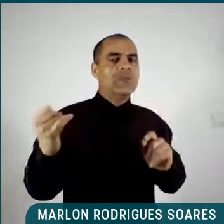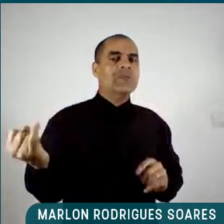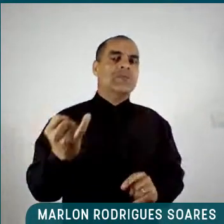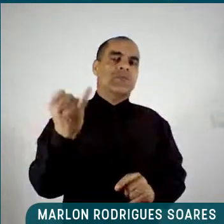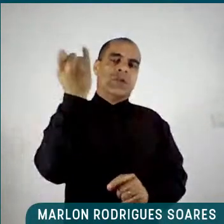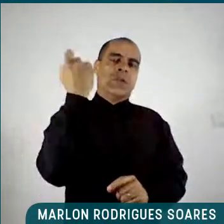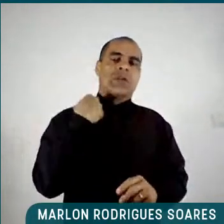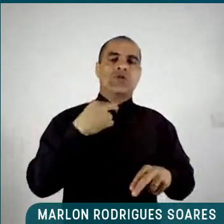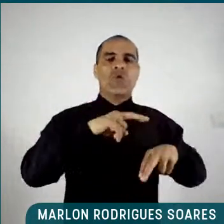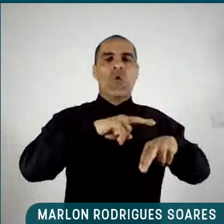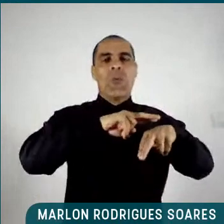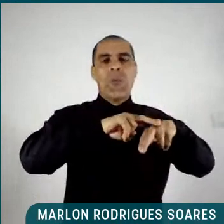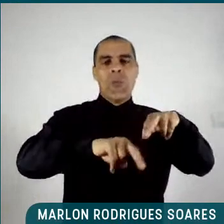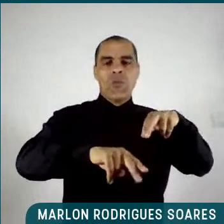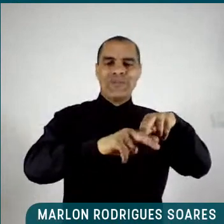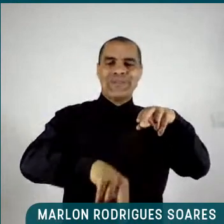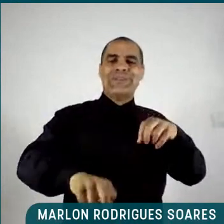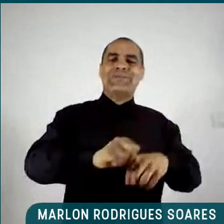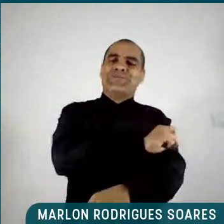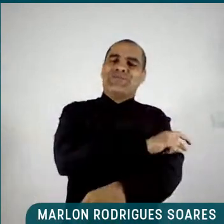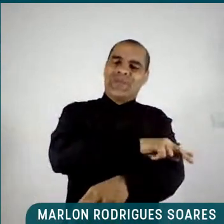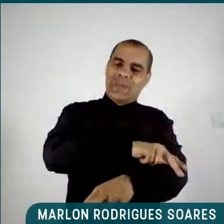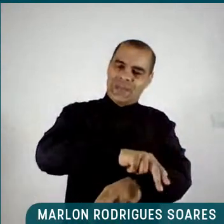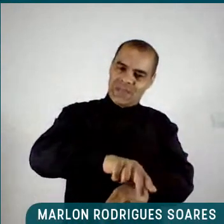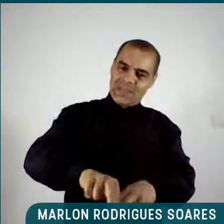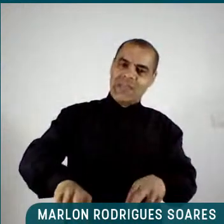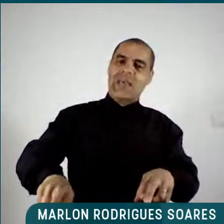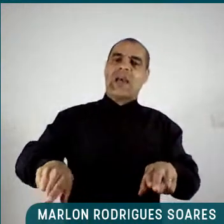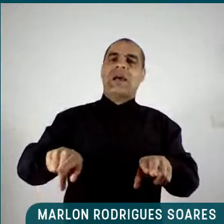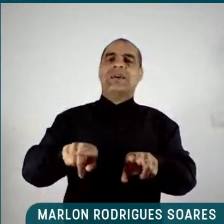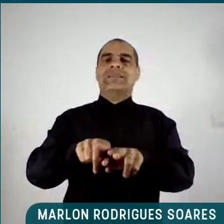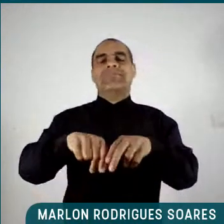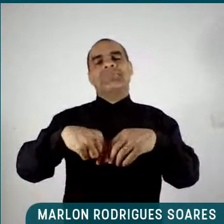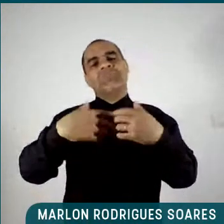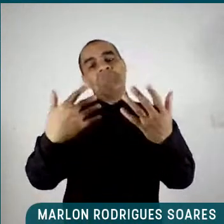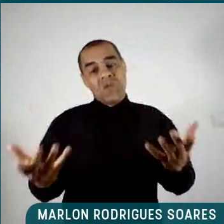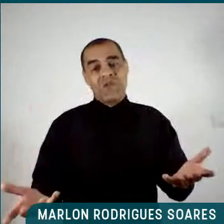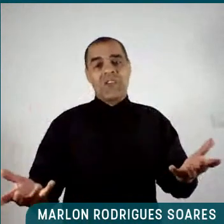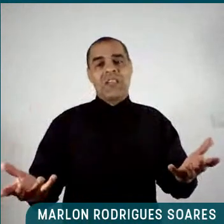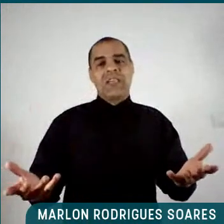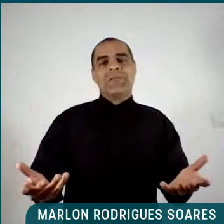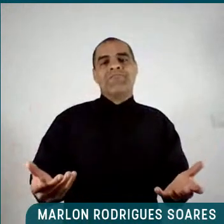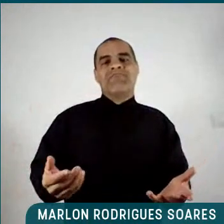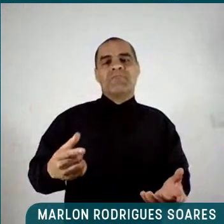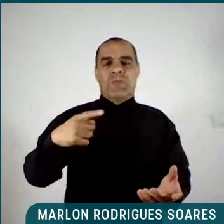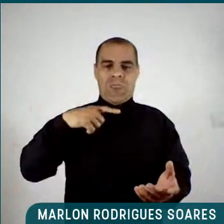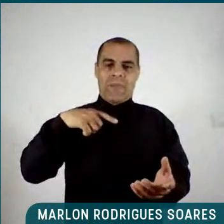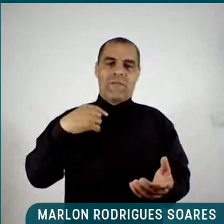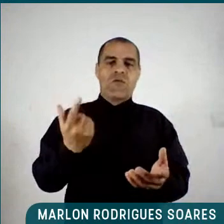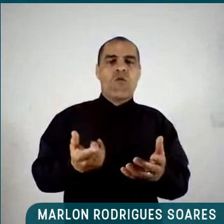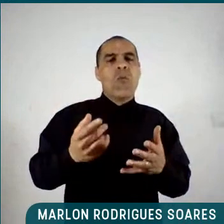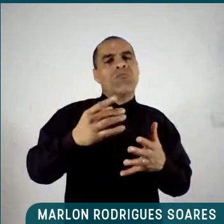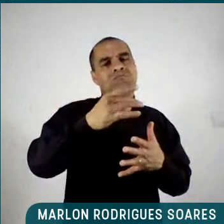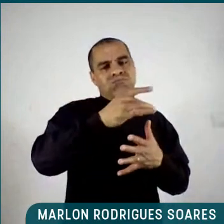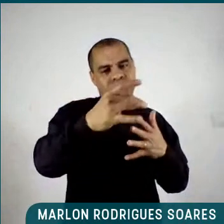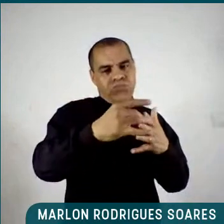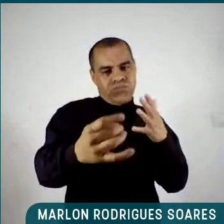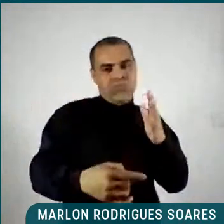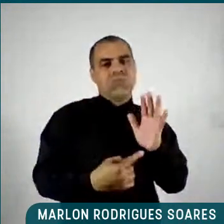to debate very important issues in terms of gender and race.